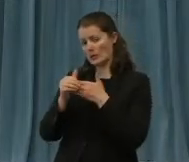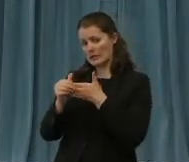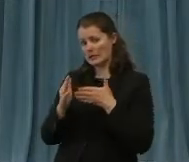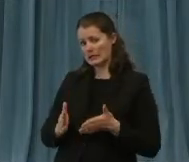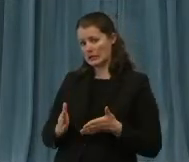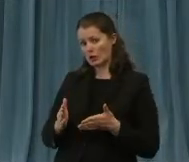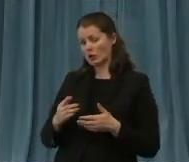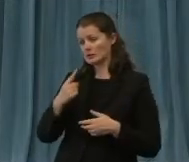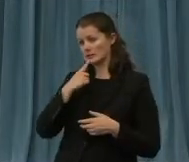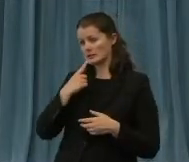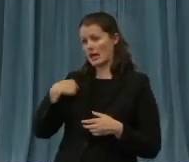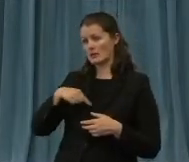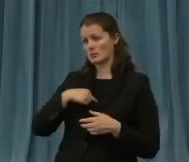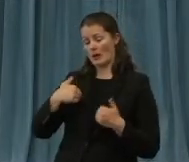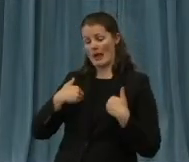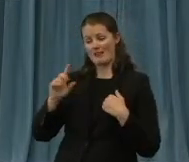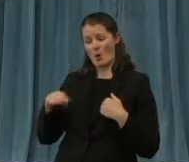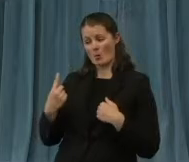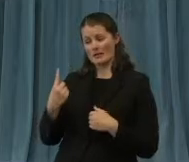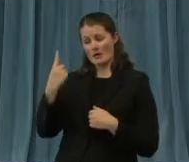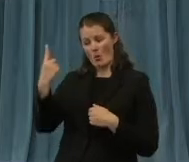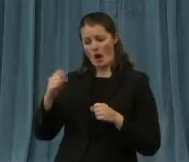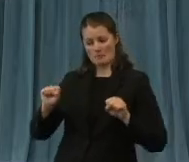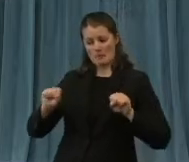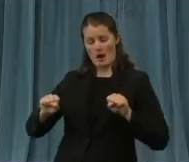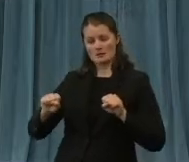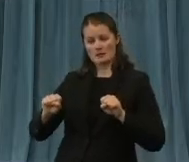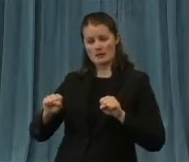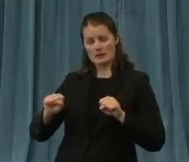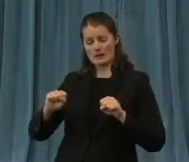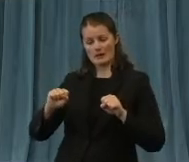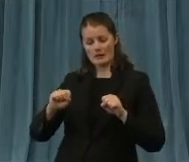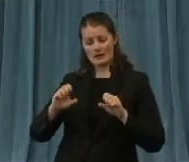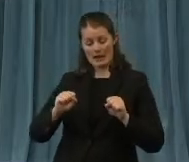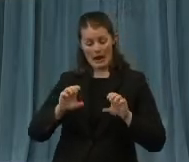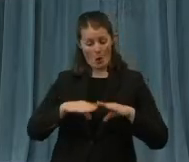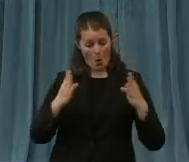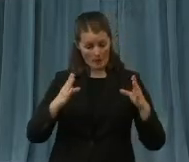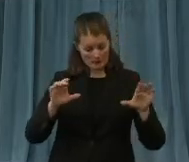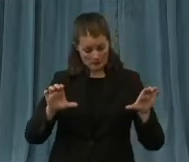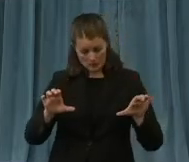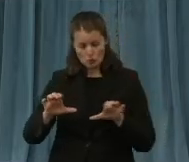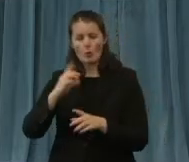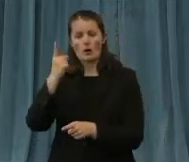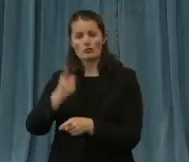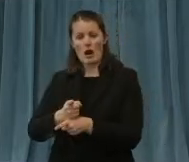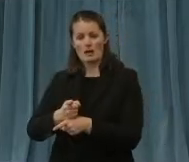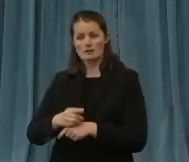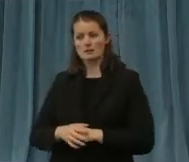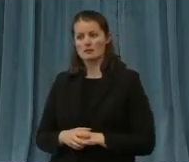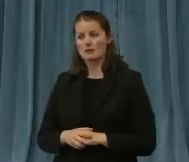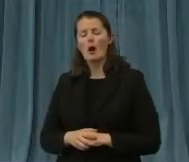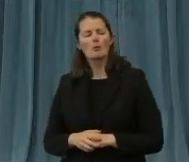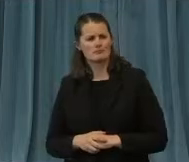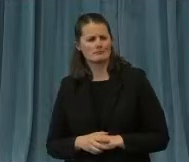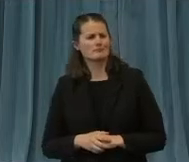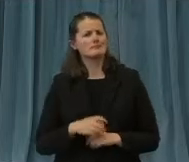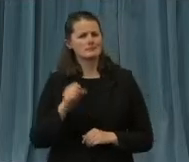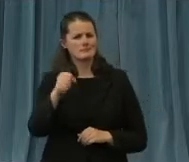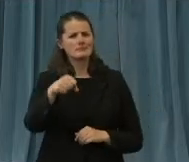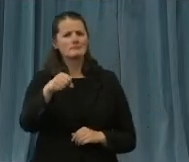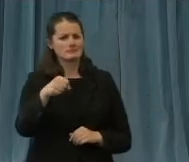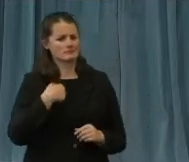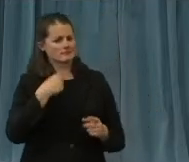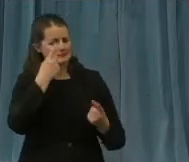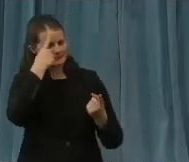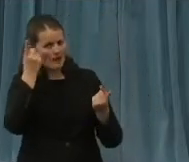on the same page? Absolutely. We get one chance, and while it might not be a steady one chance in terms of opening, we might have to